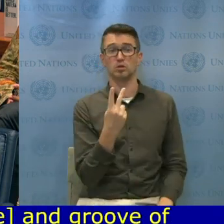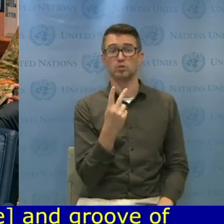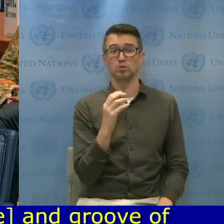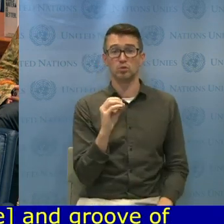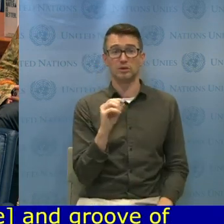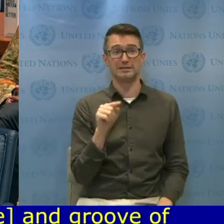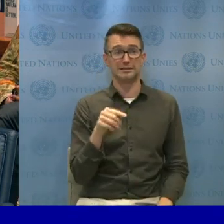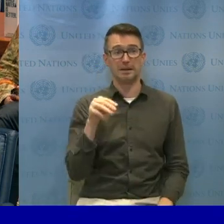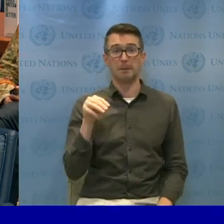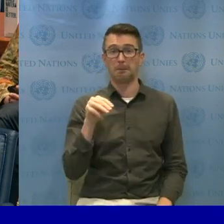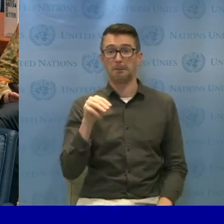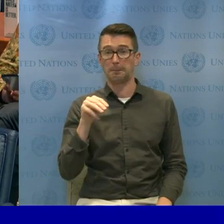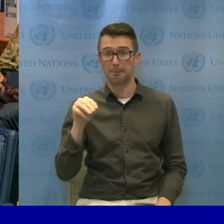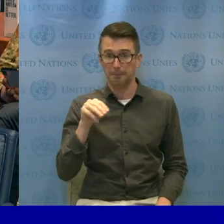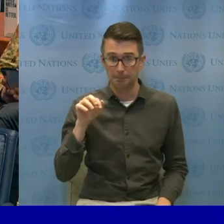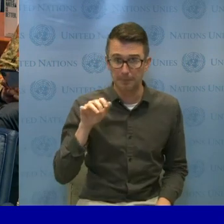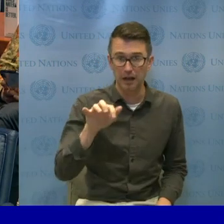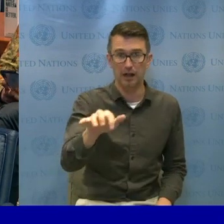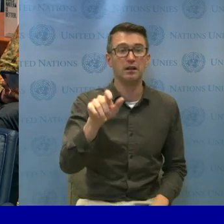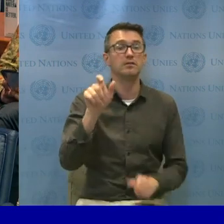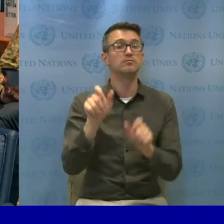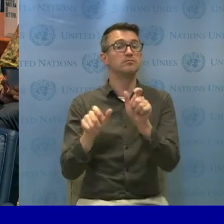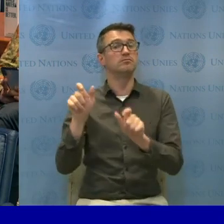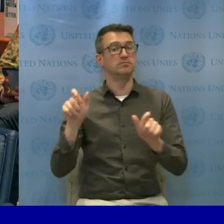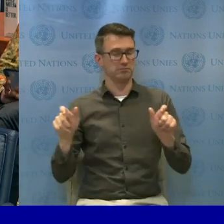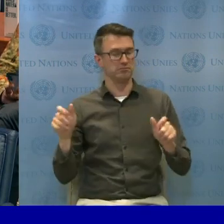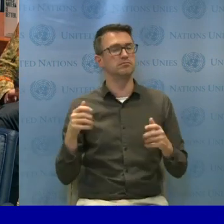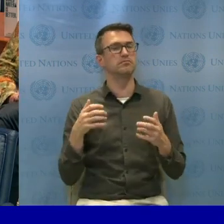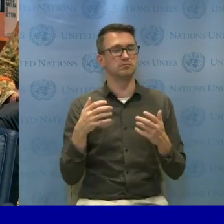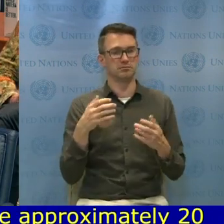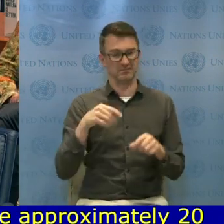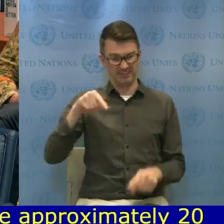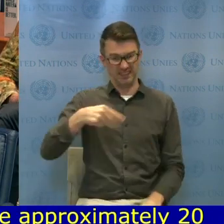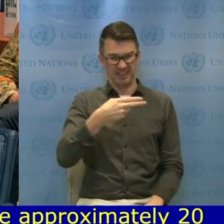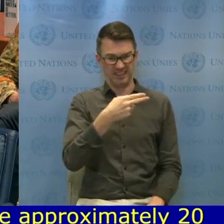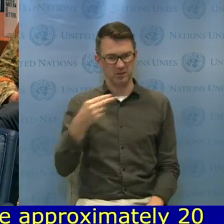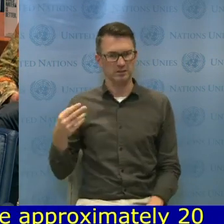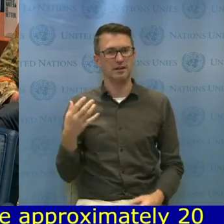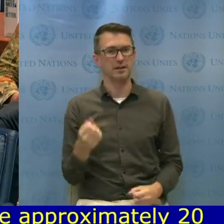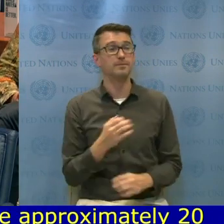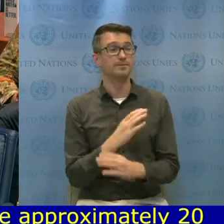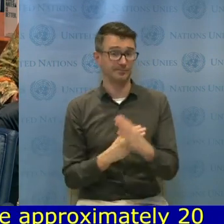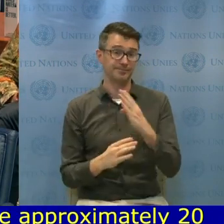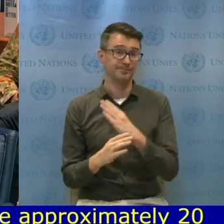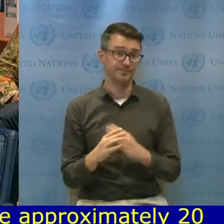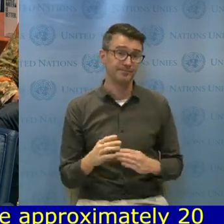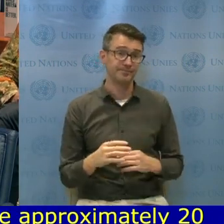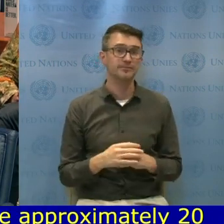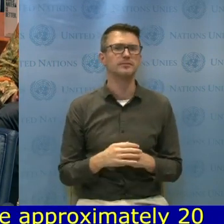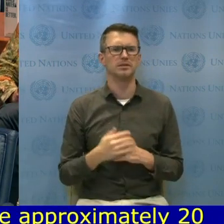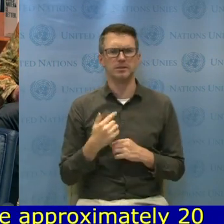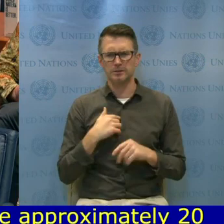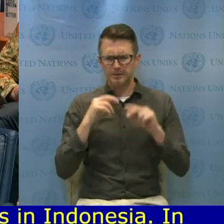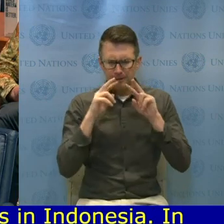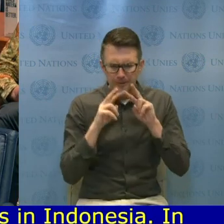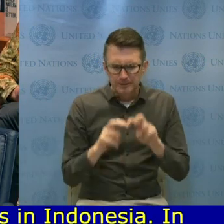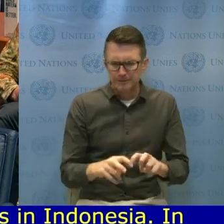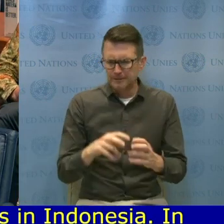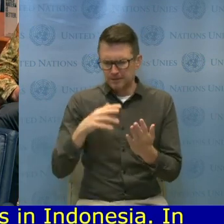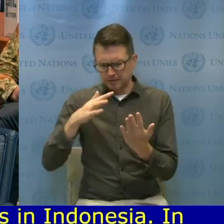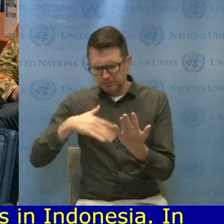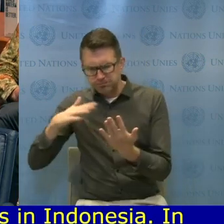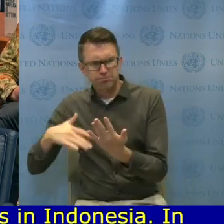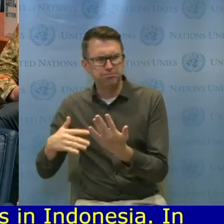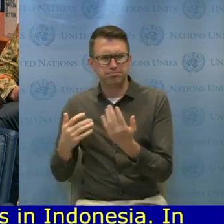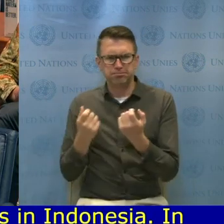line with the spirit of reformation within the last decade, the government has taken fundamental steps to strengthen its legal and institutional frameworks to